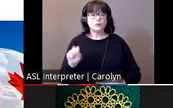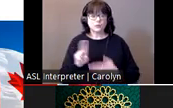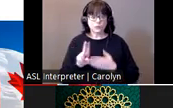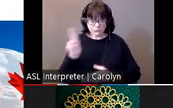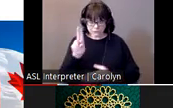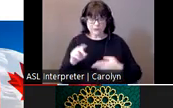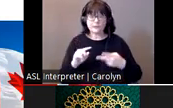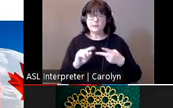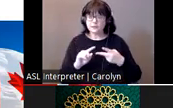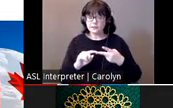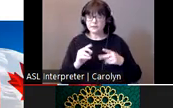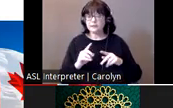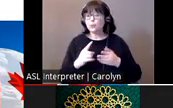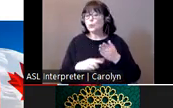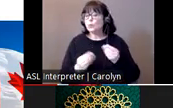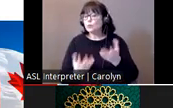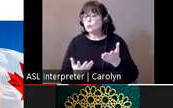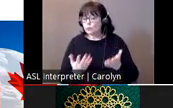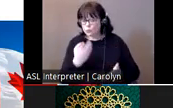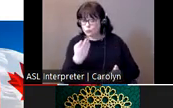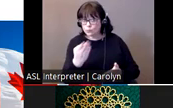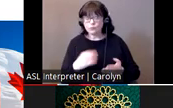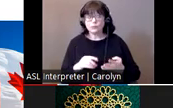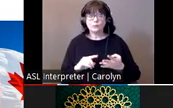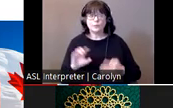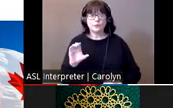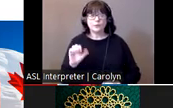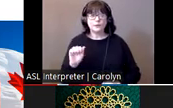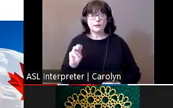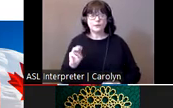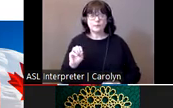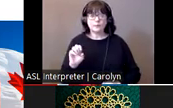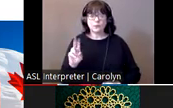Some examples there. Camosun College in British Columbia,